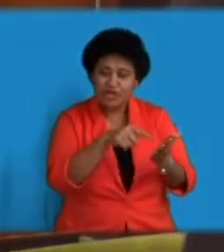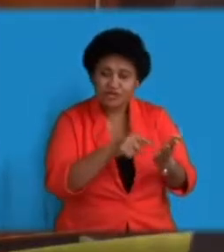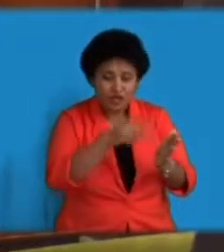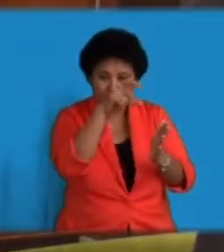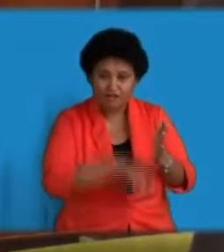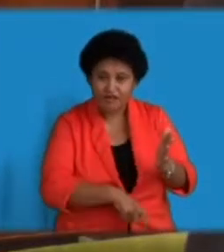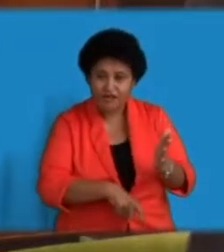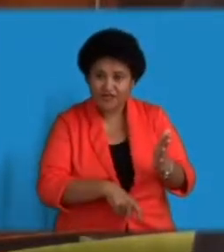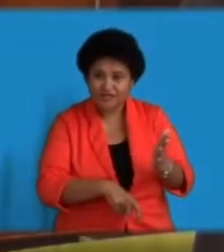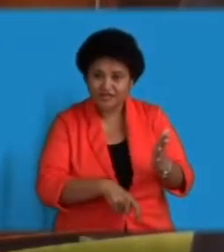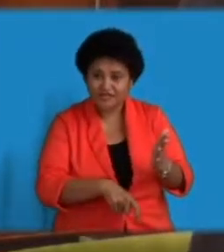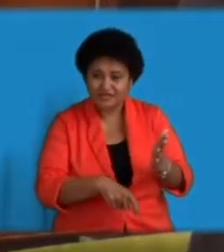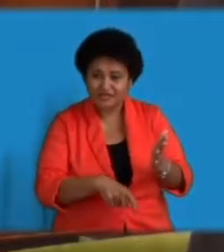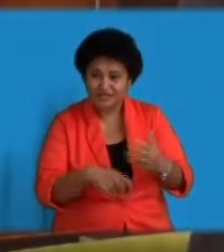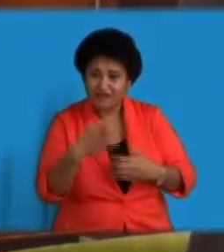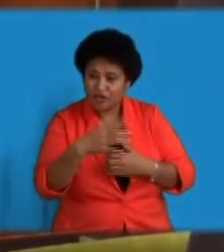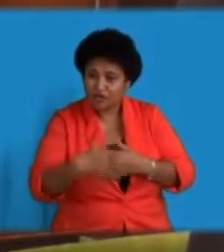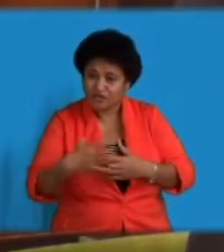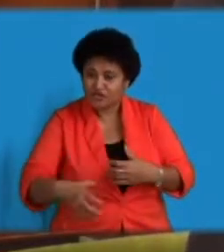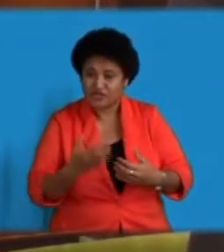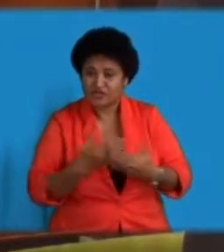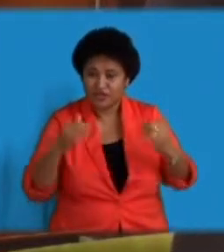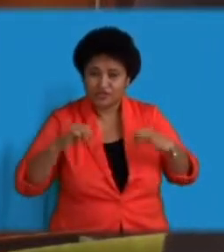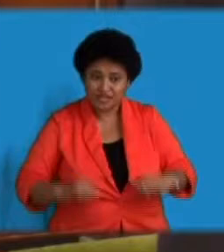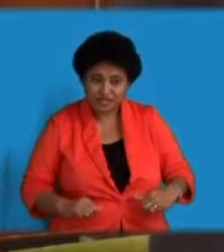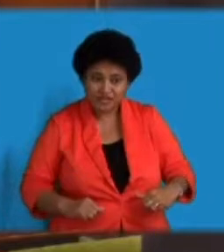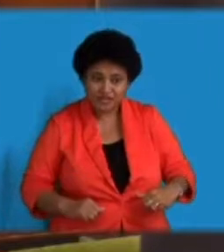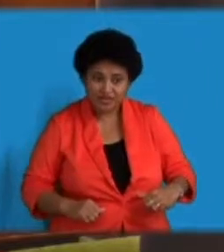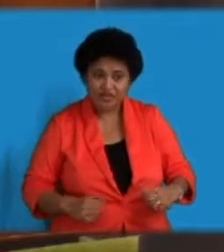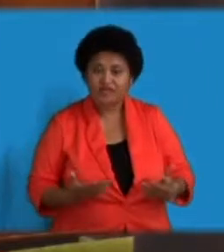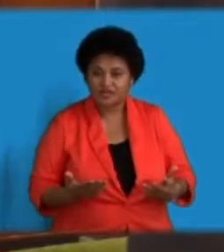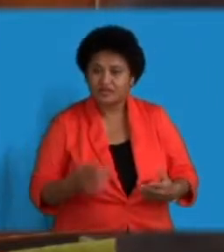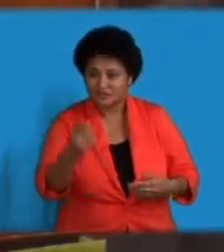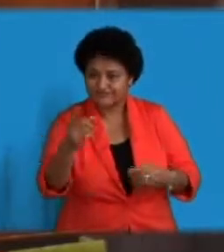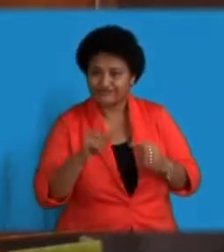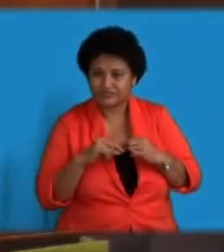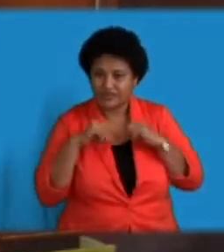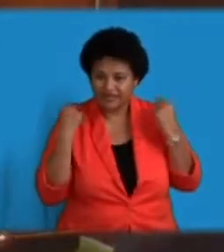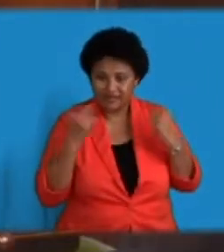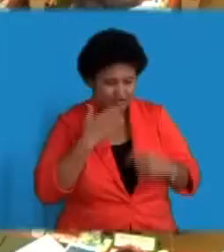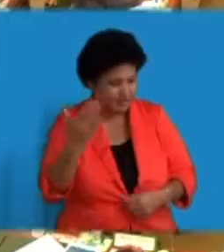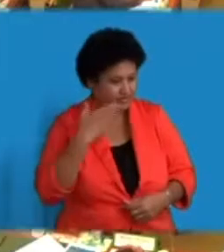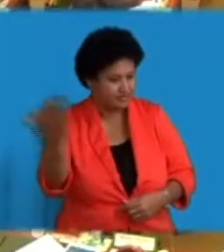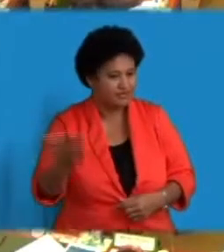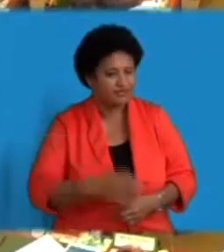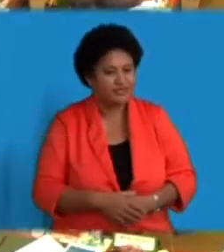of dialysis treatment? Yeah, that's for you to say, Tala. Thank you very much.